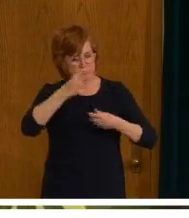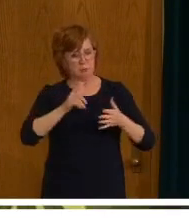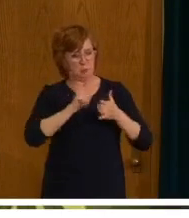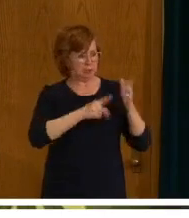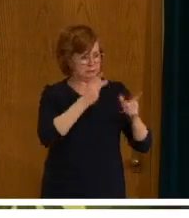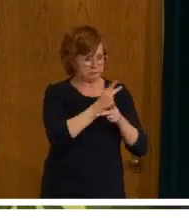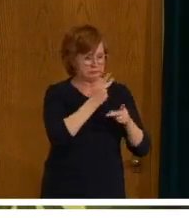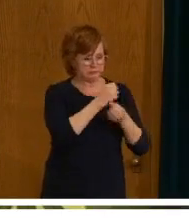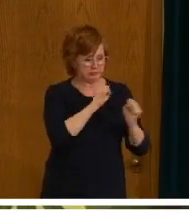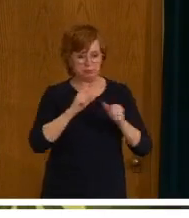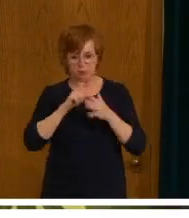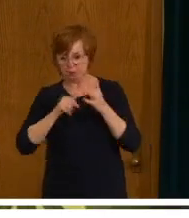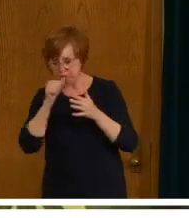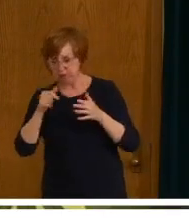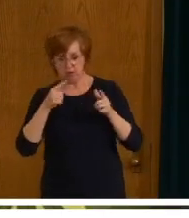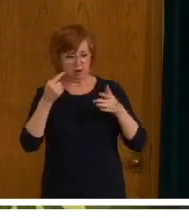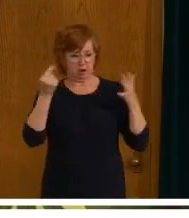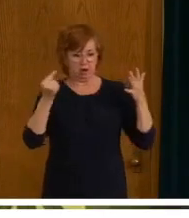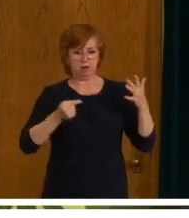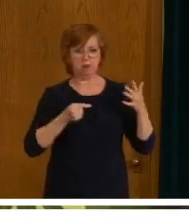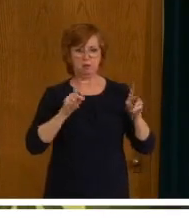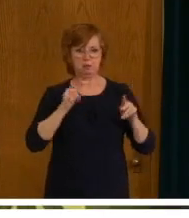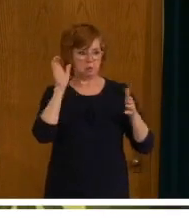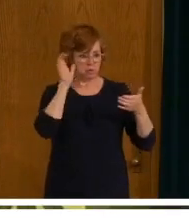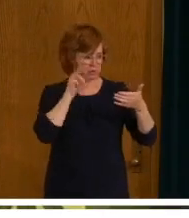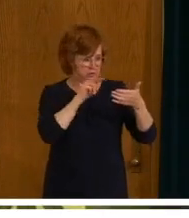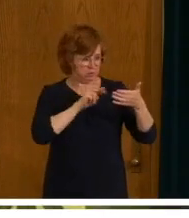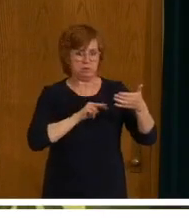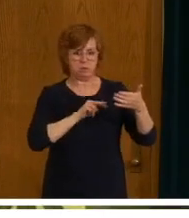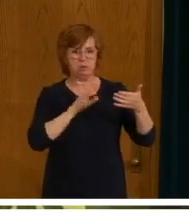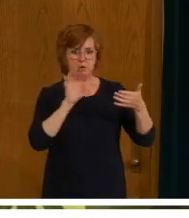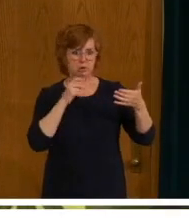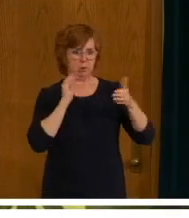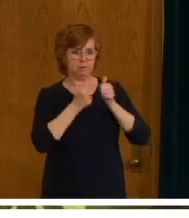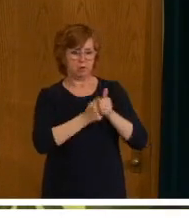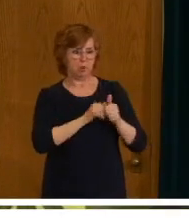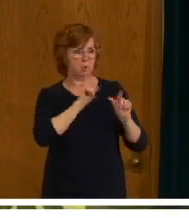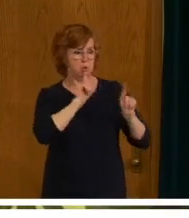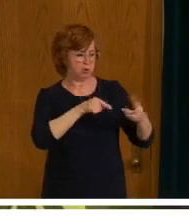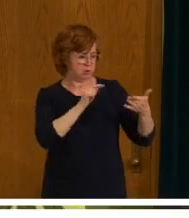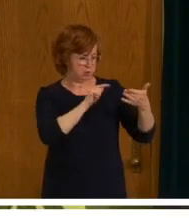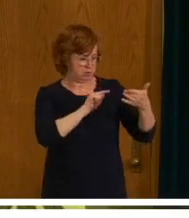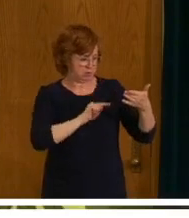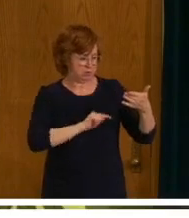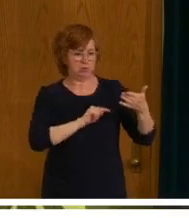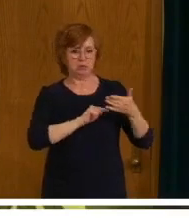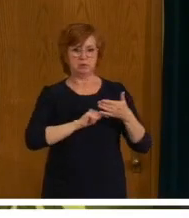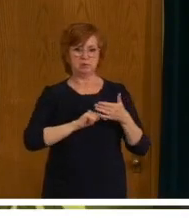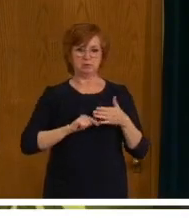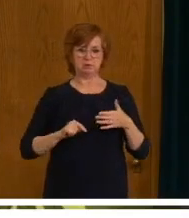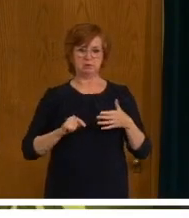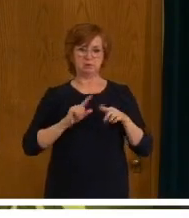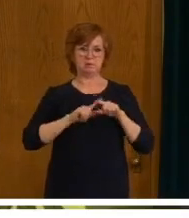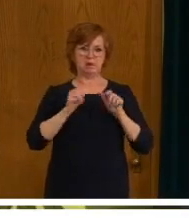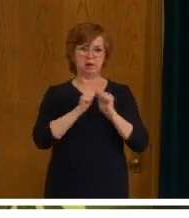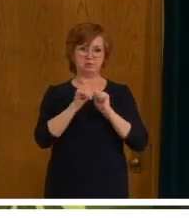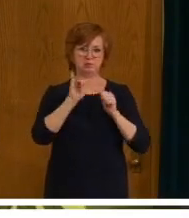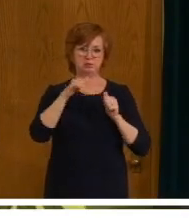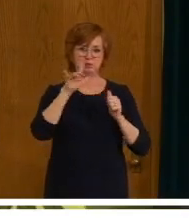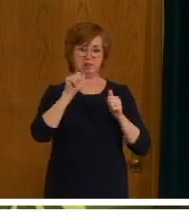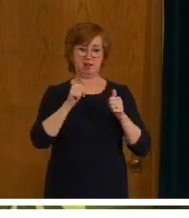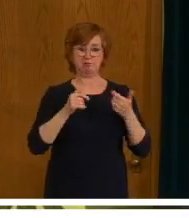to do. All of that is gone now, and we conduct ourselves, with the same, I think really with the same